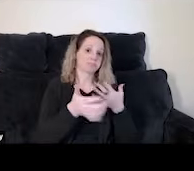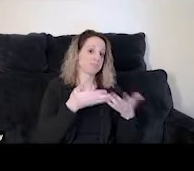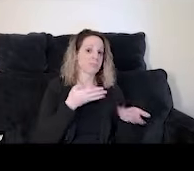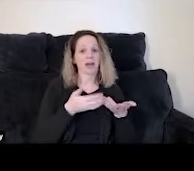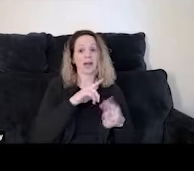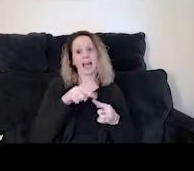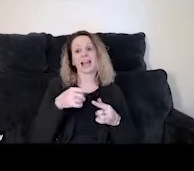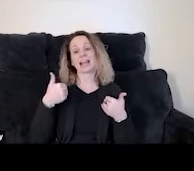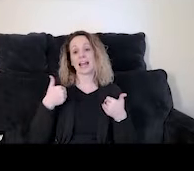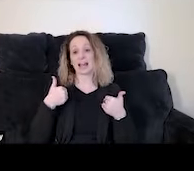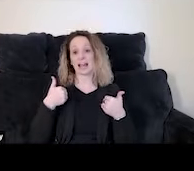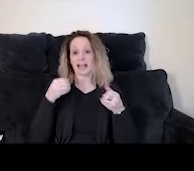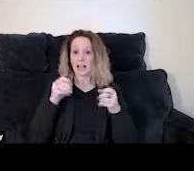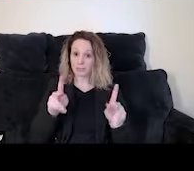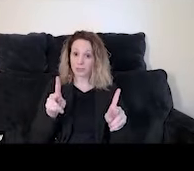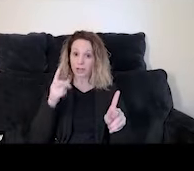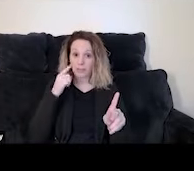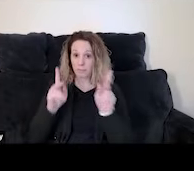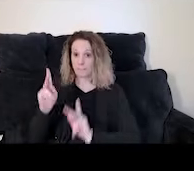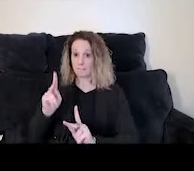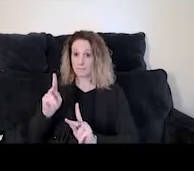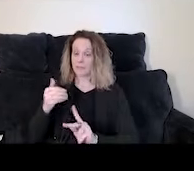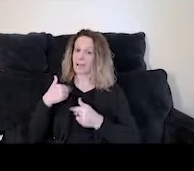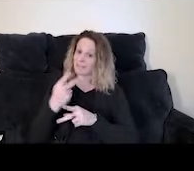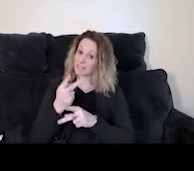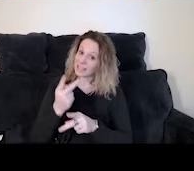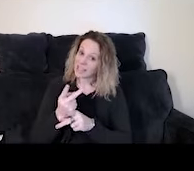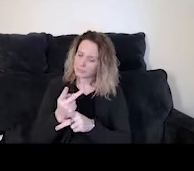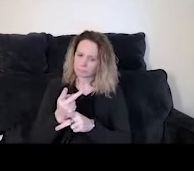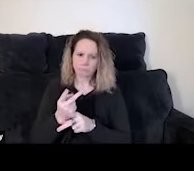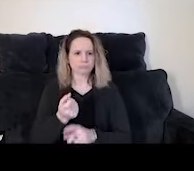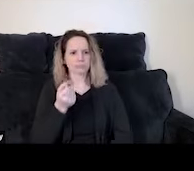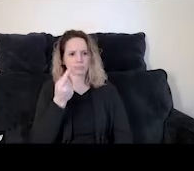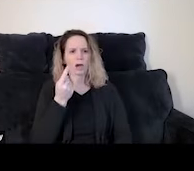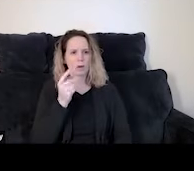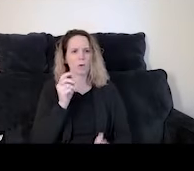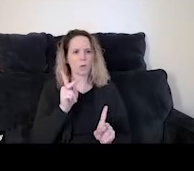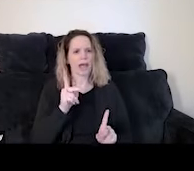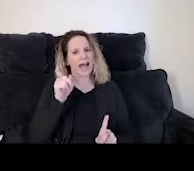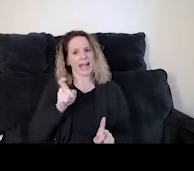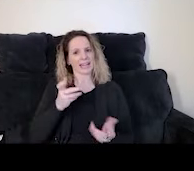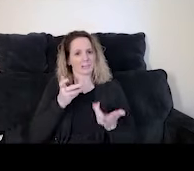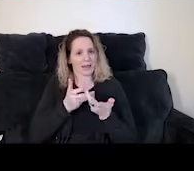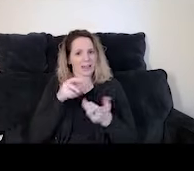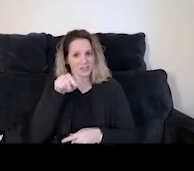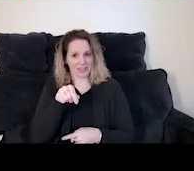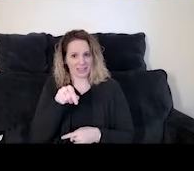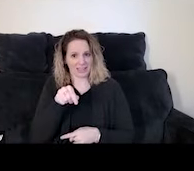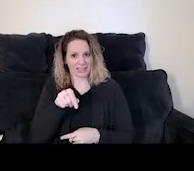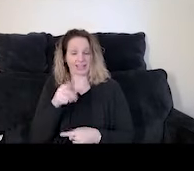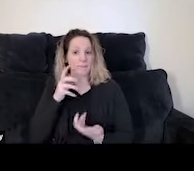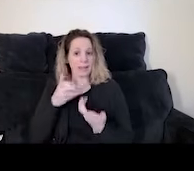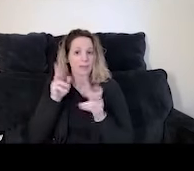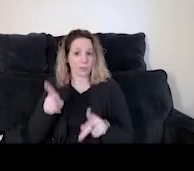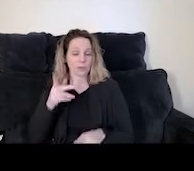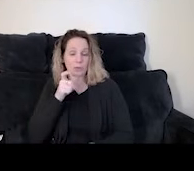would have the opportunity for people to get care that made sense to them as individuals, not a cookie cutter experience.